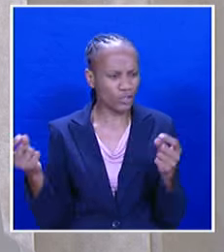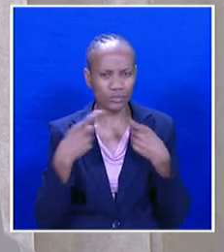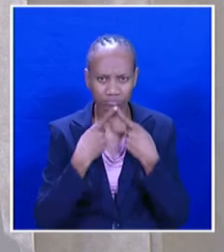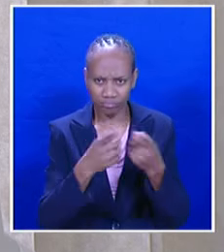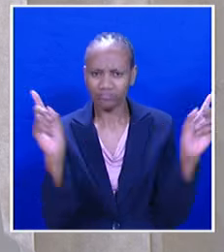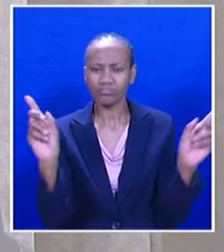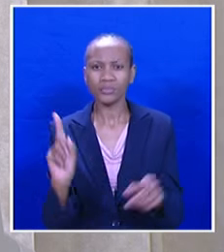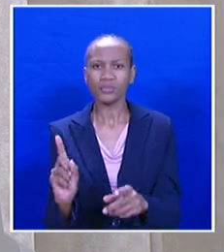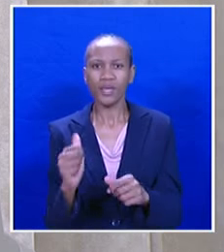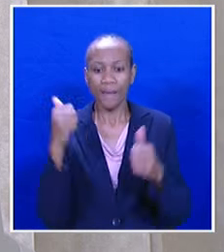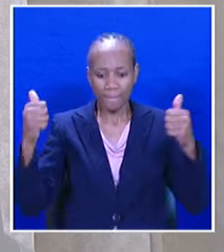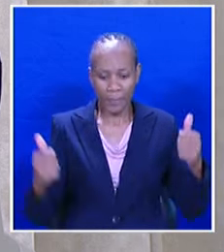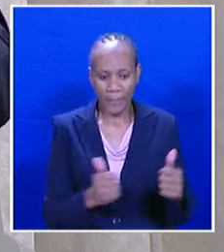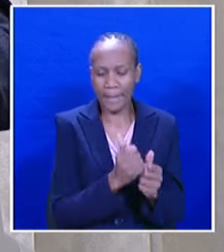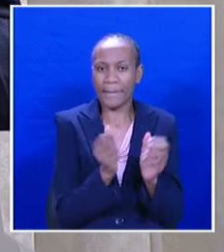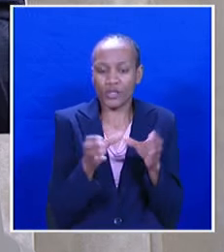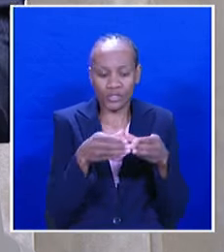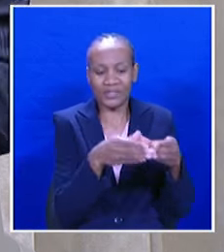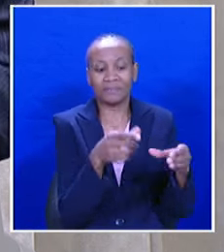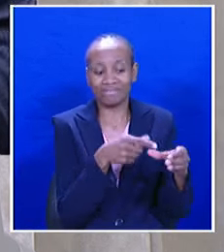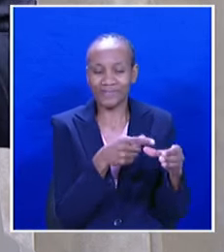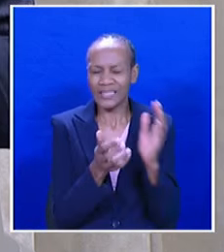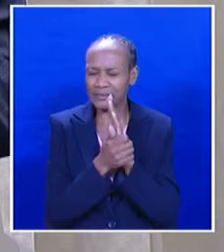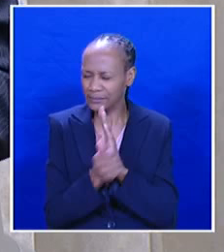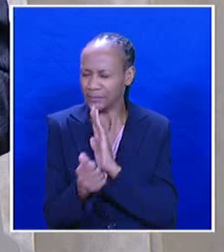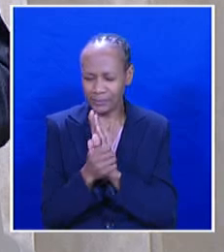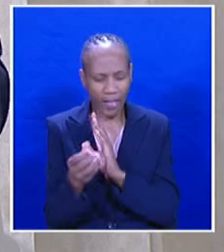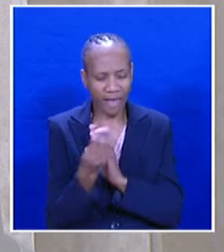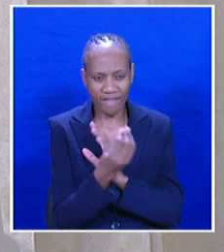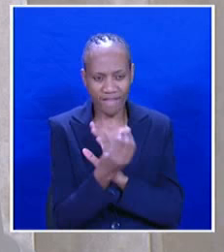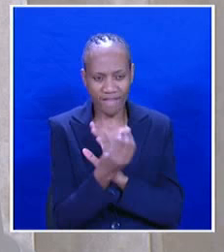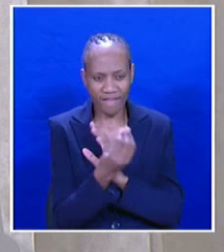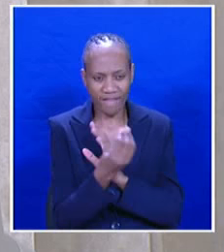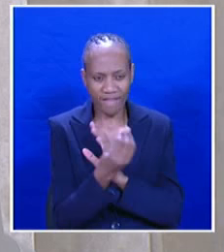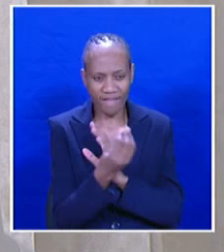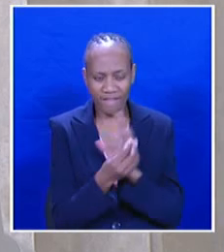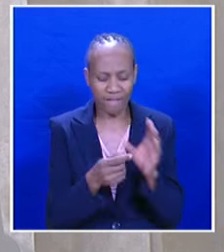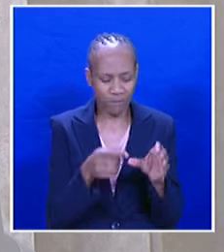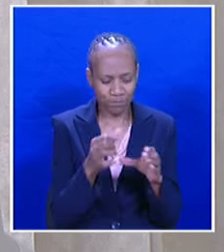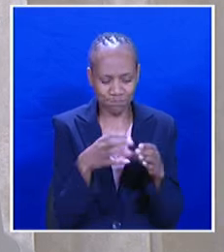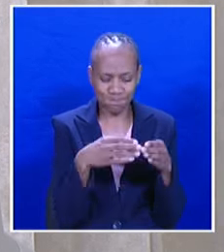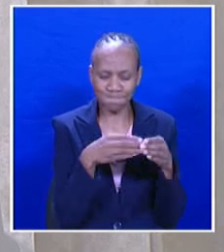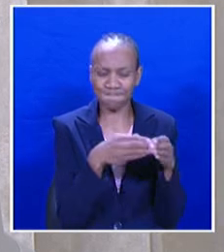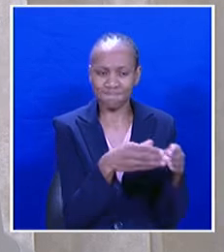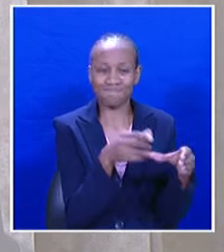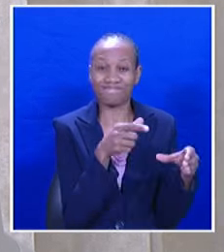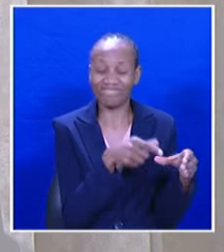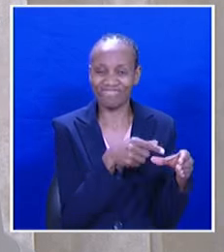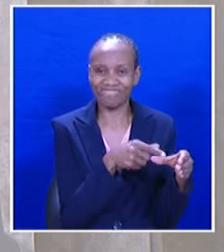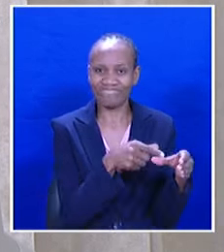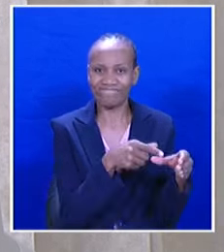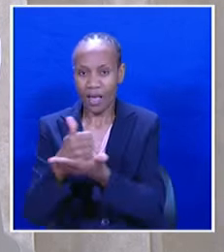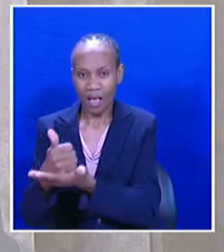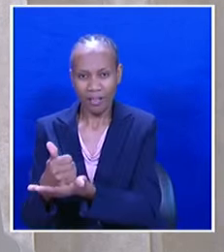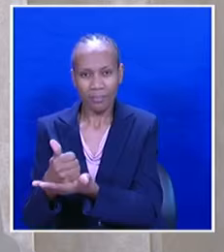advisors of highly skilled people, eminent people, who are in providing